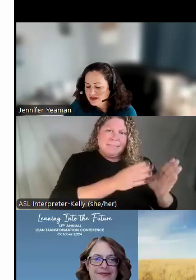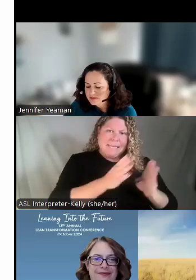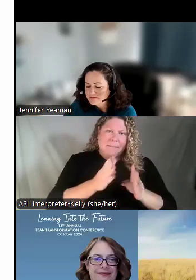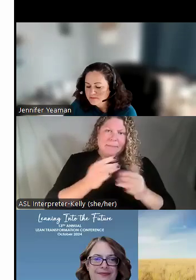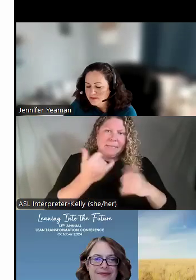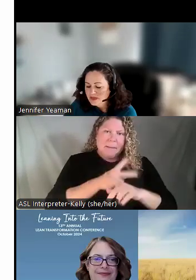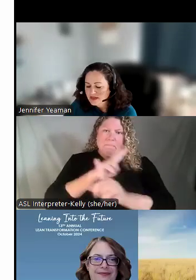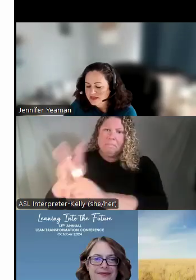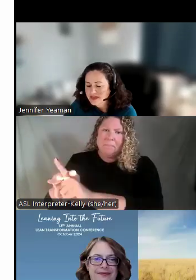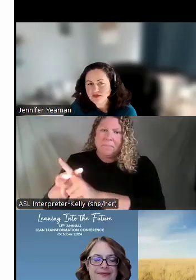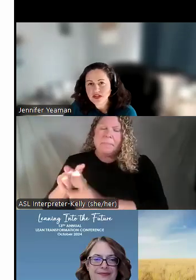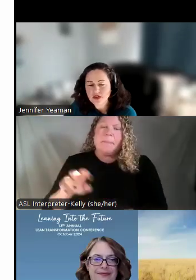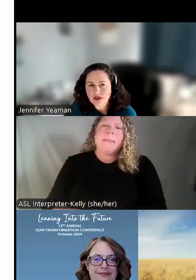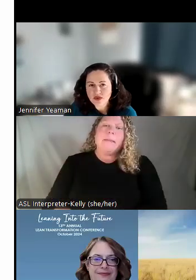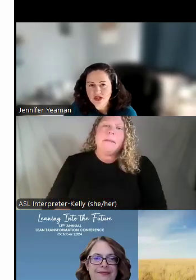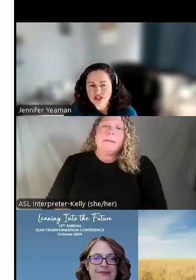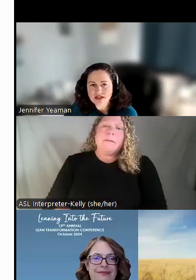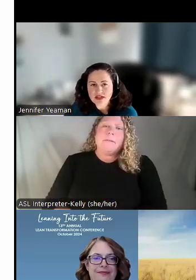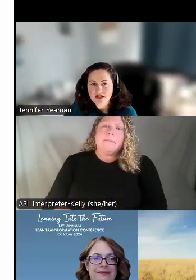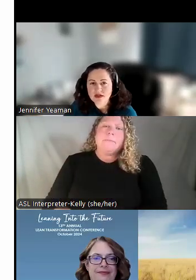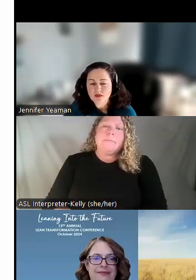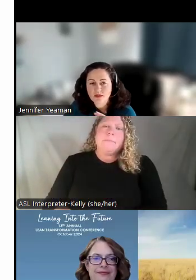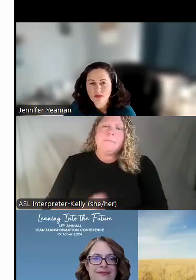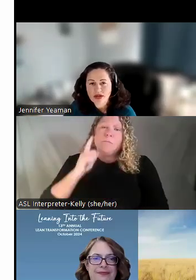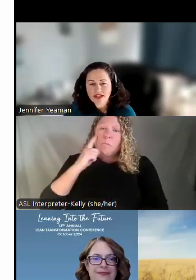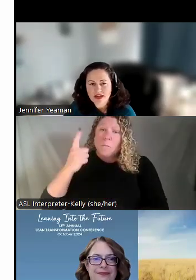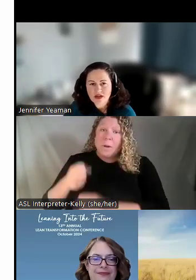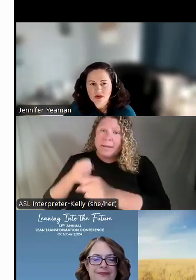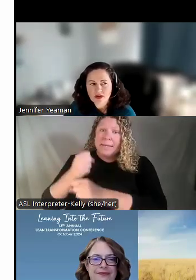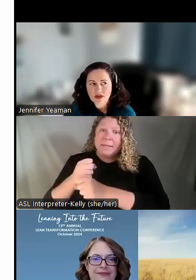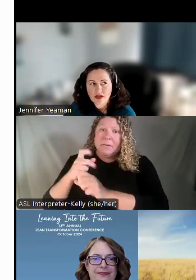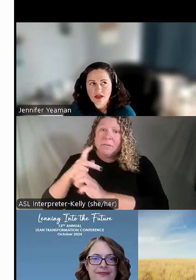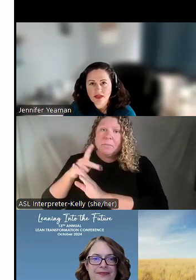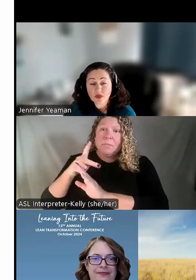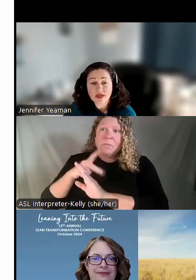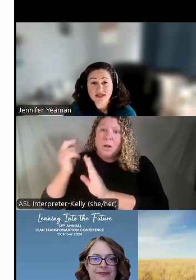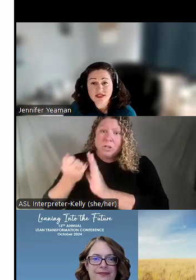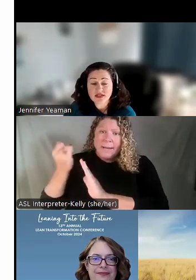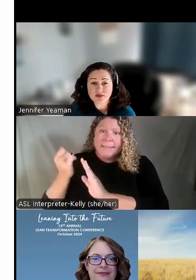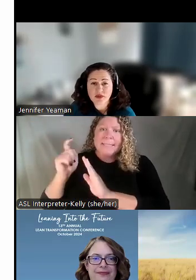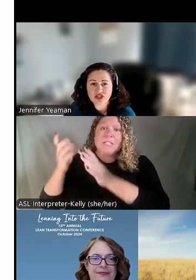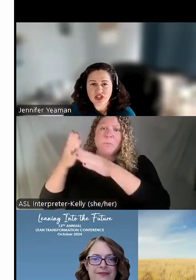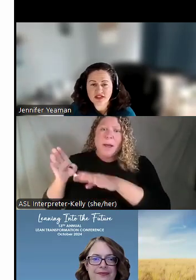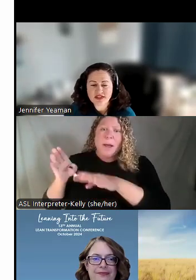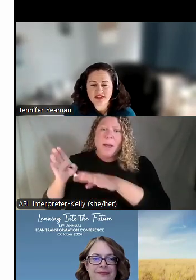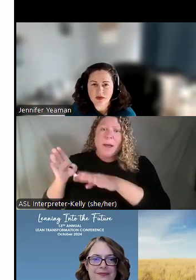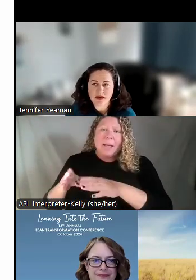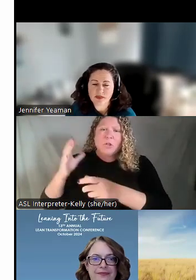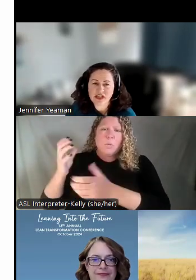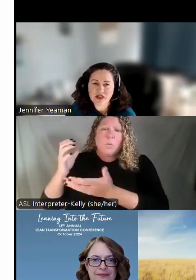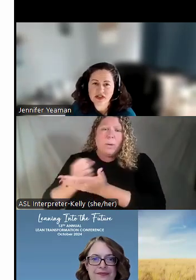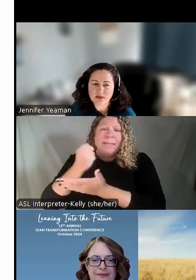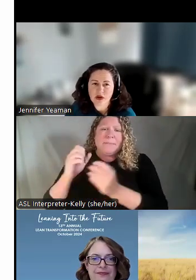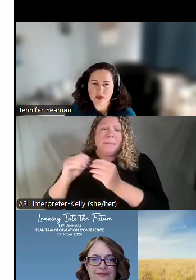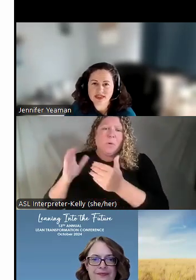would think for a year-long project, breaking down the wins into smaller chunks, and